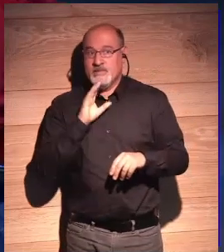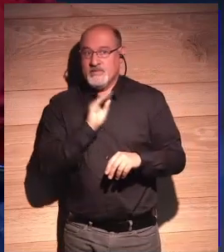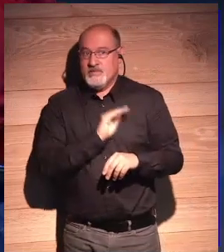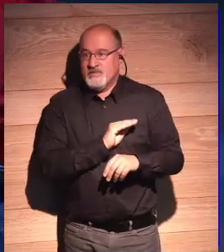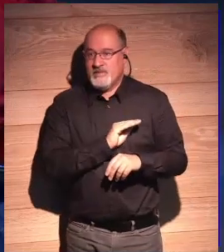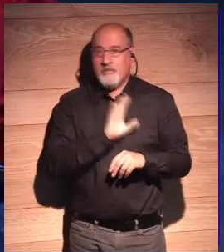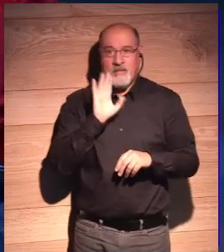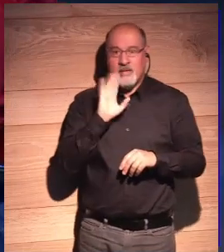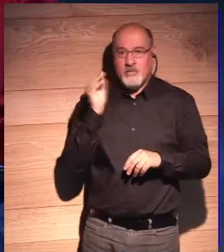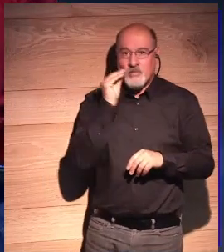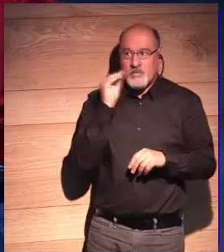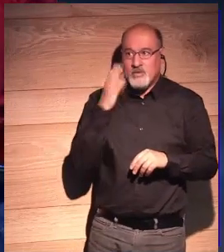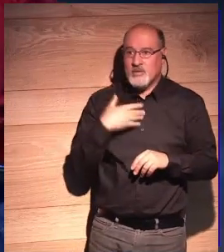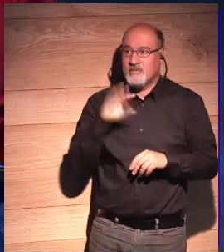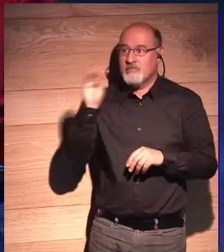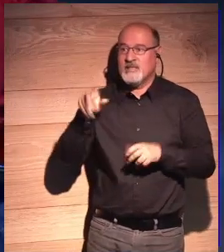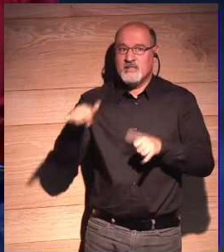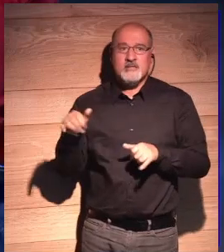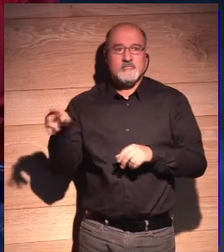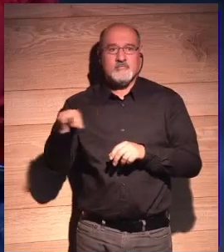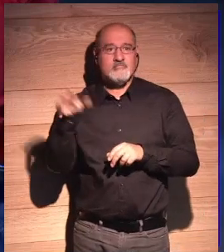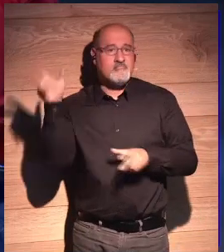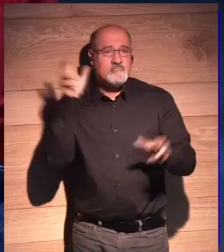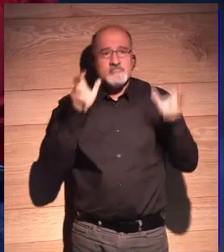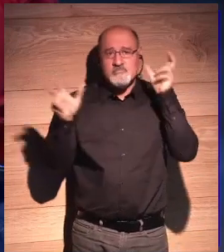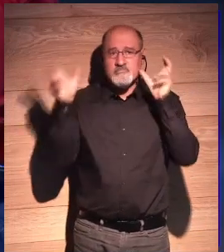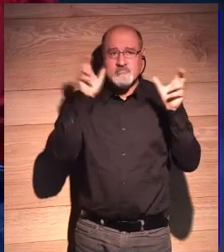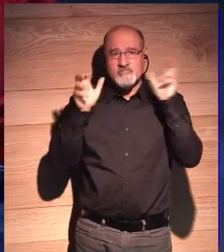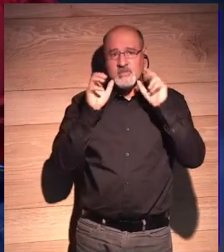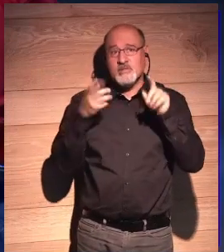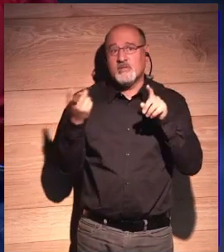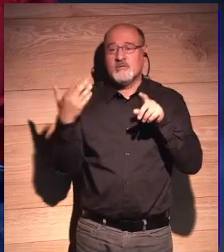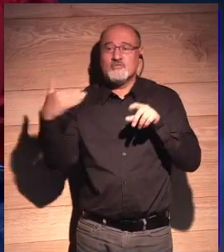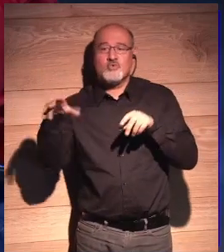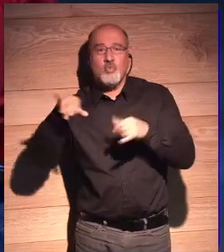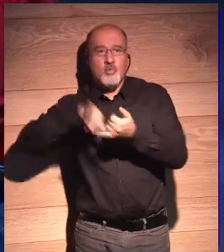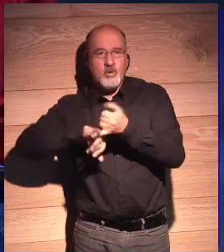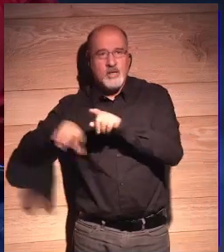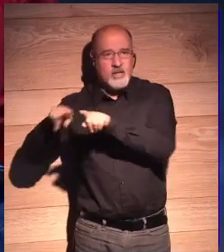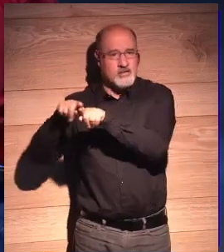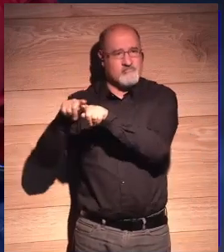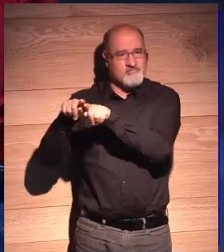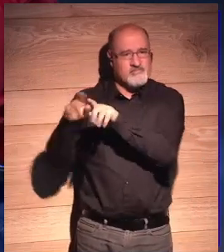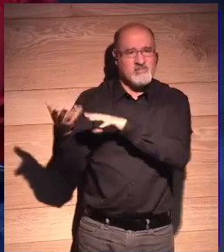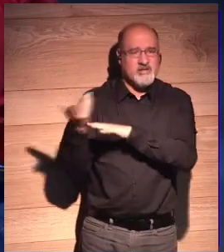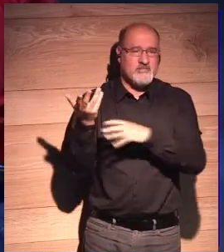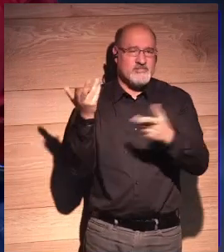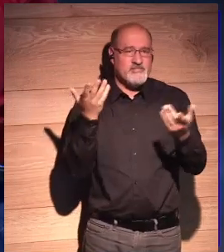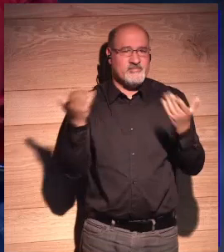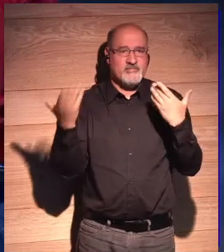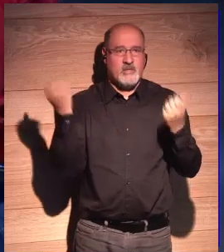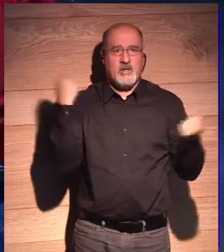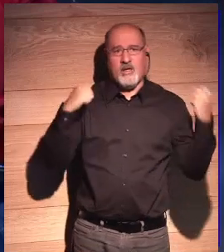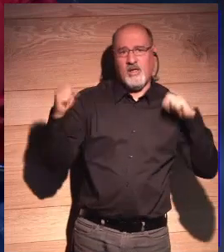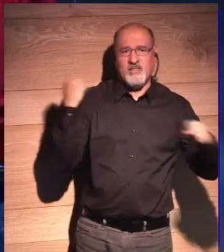just like listened to him kind of gossiping with his wife and looking out at, he would see actresses walking across the room and yell out